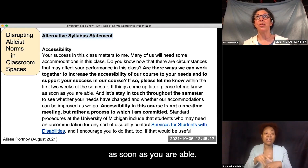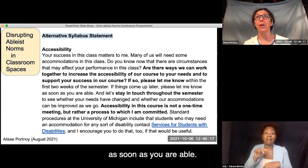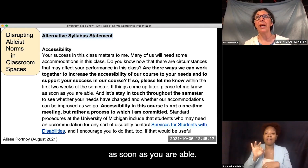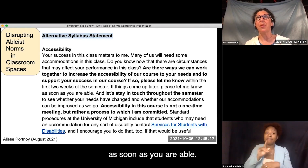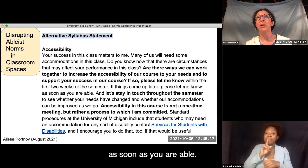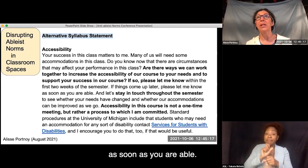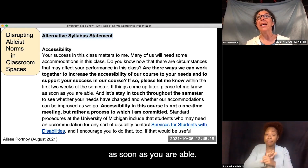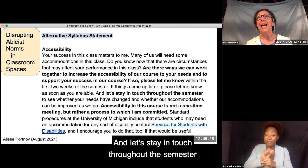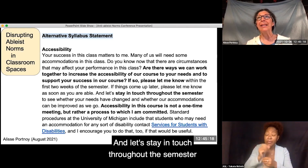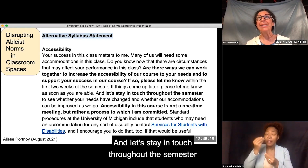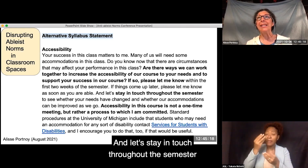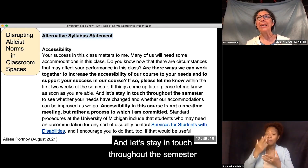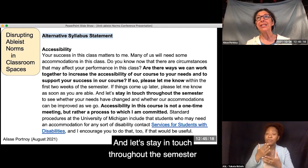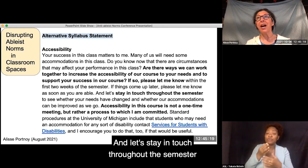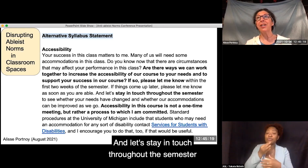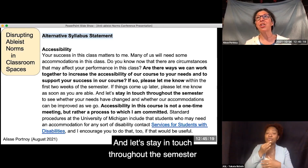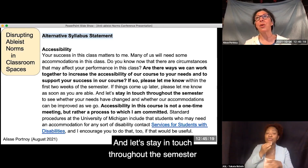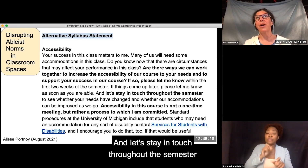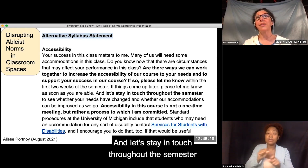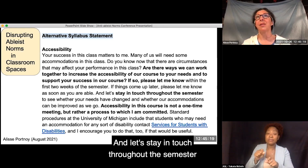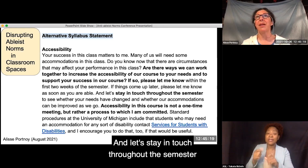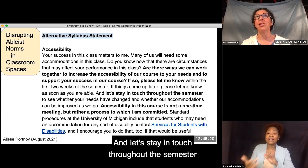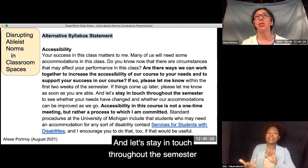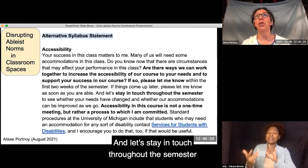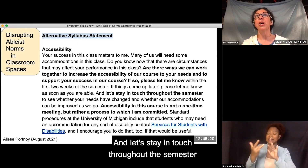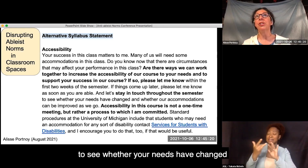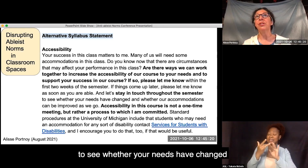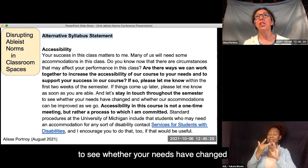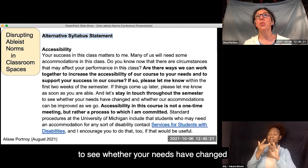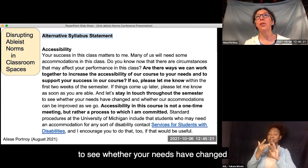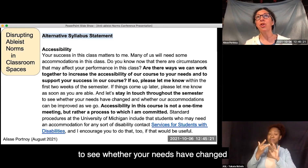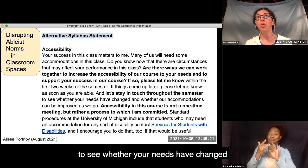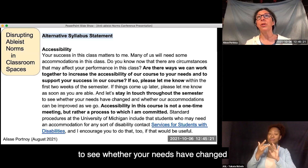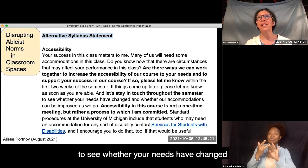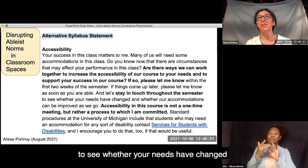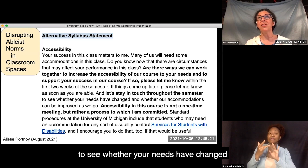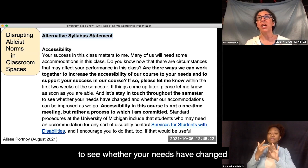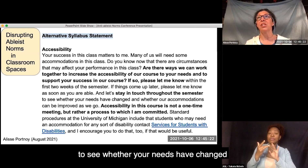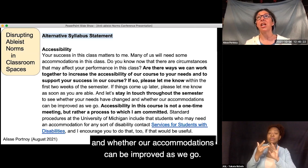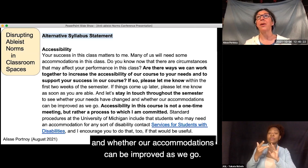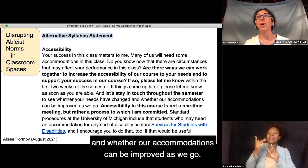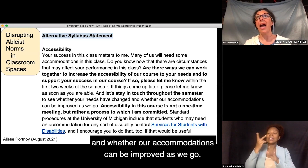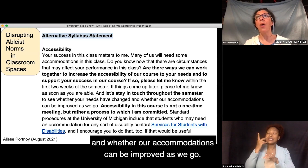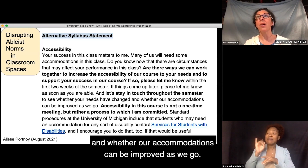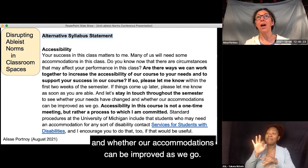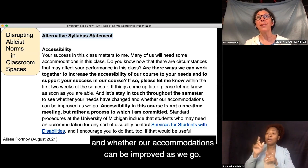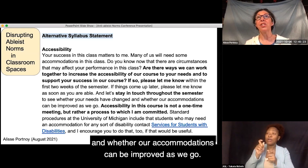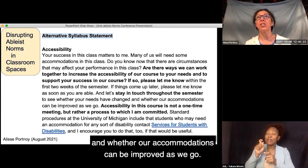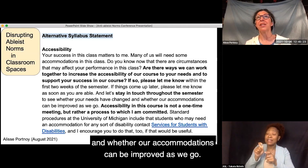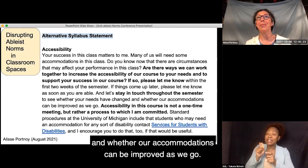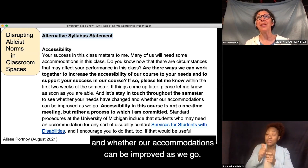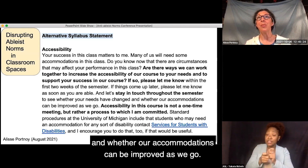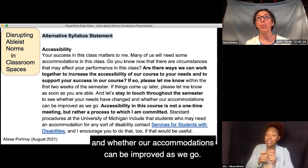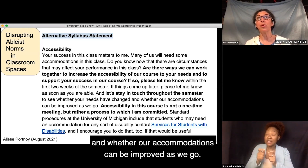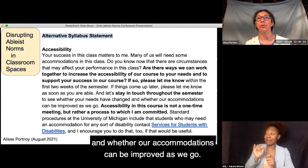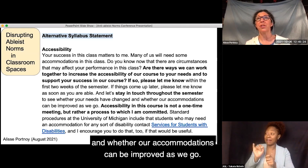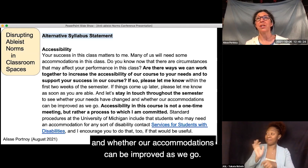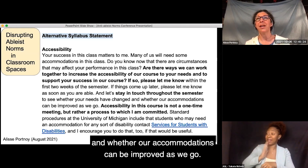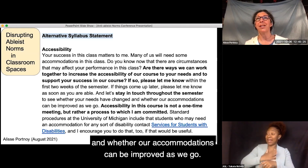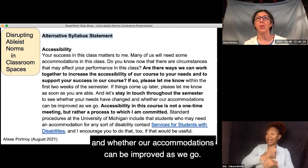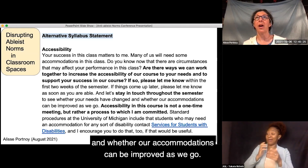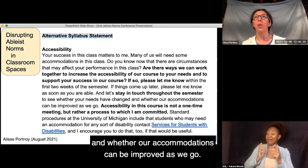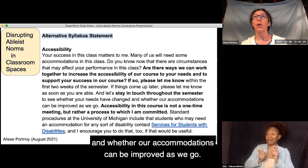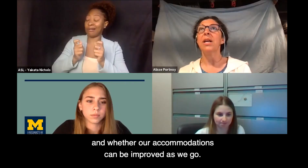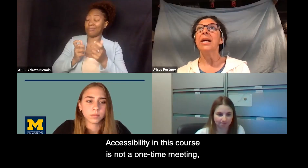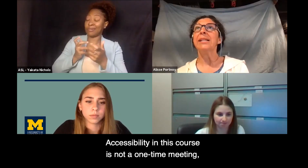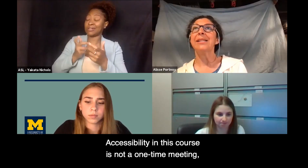as soon as you are able. And let's stay in touch throughout the semester to see whether your needs have changed and whether our accommodations can be improved